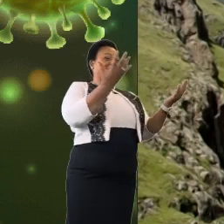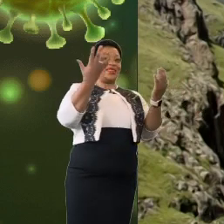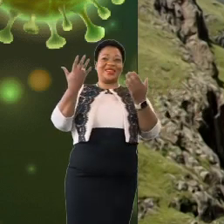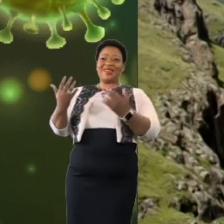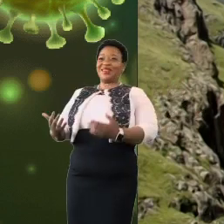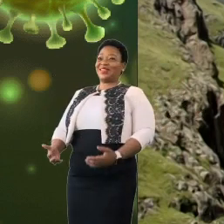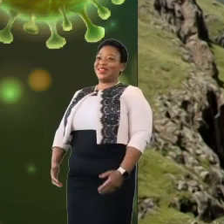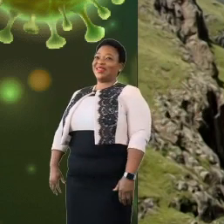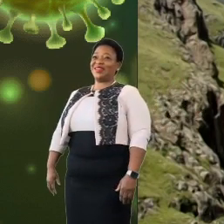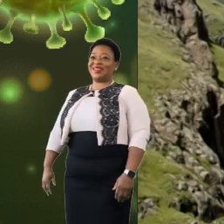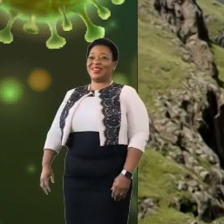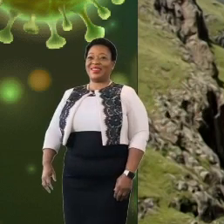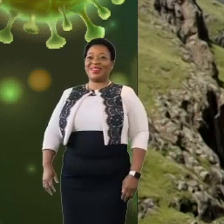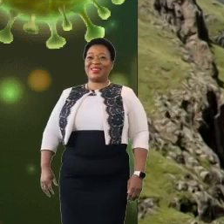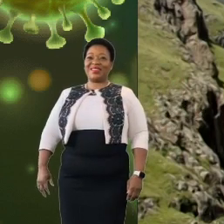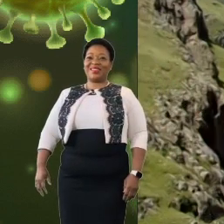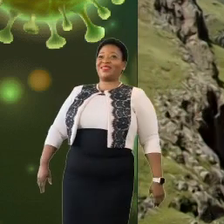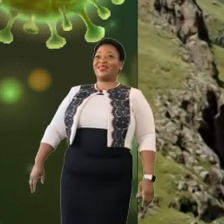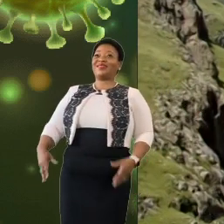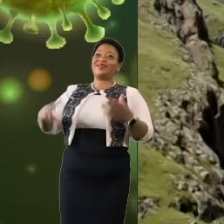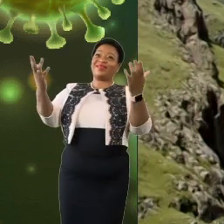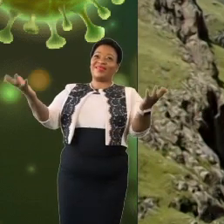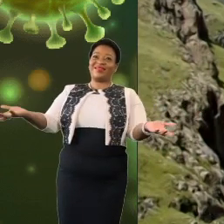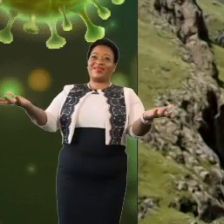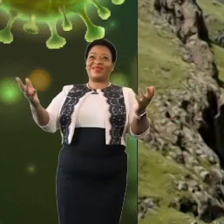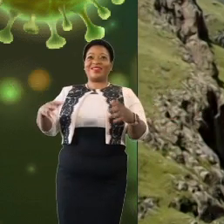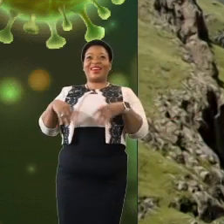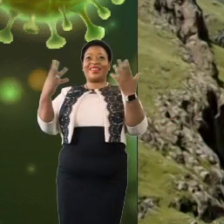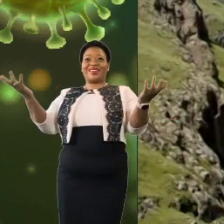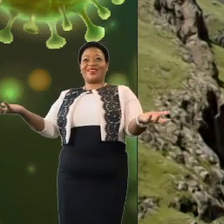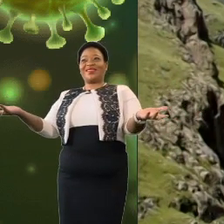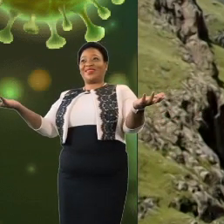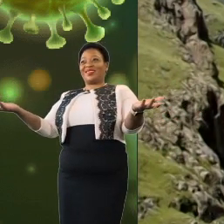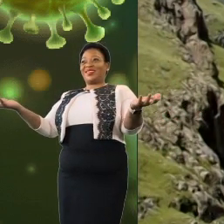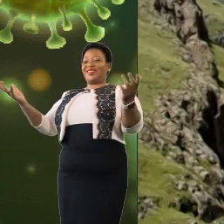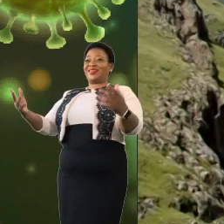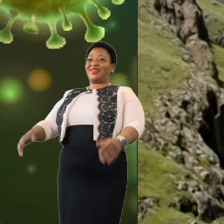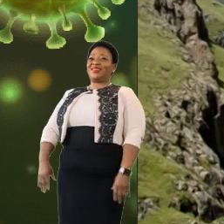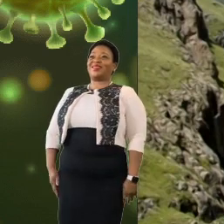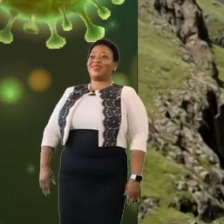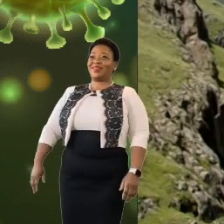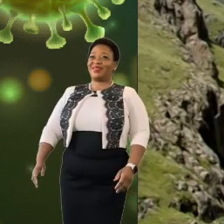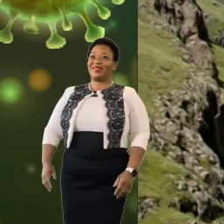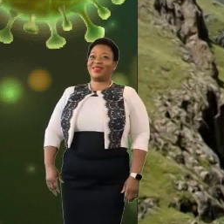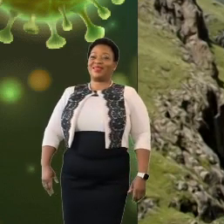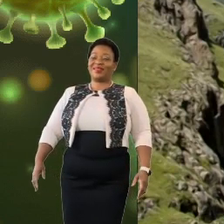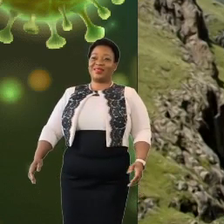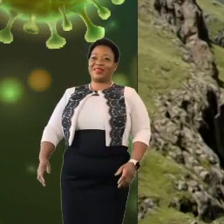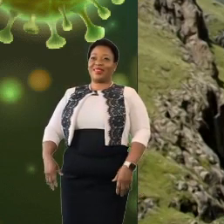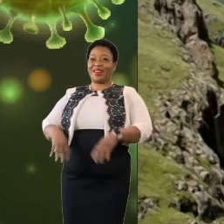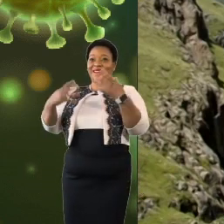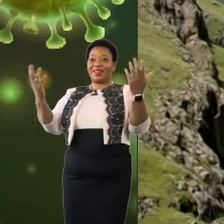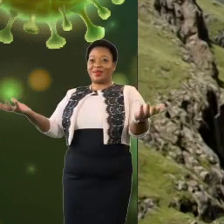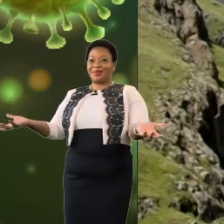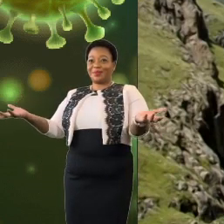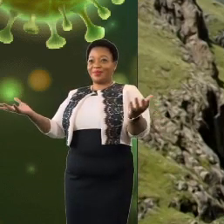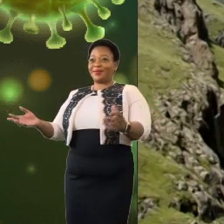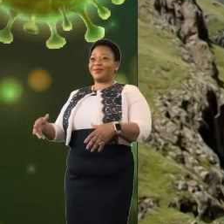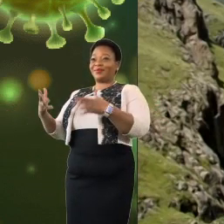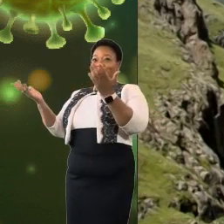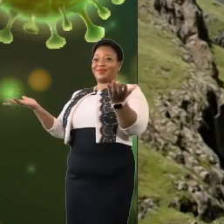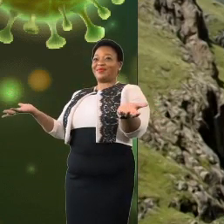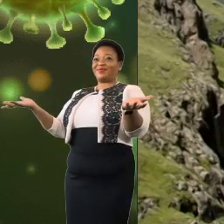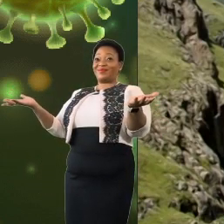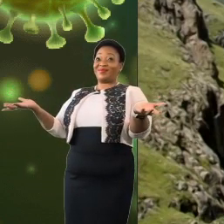to the discussion document? And again, I think Neville and Ndumiso, If you publish